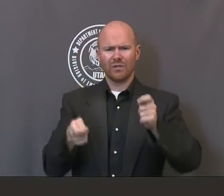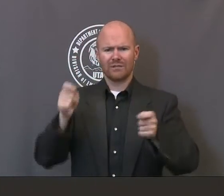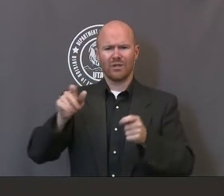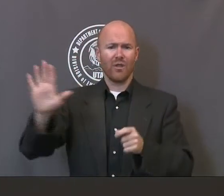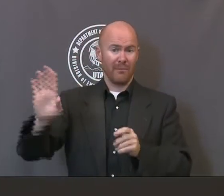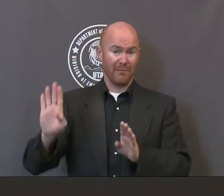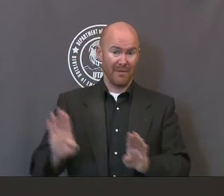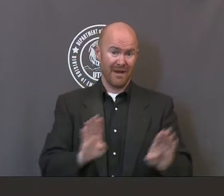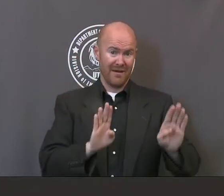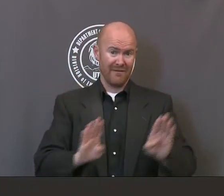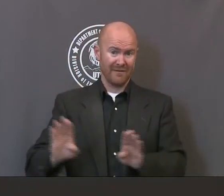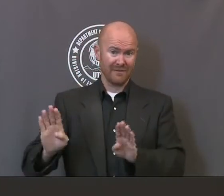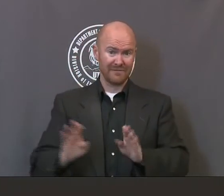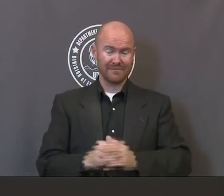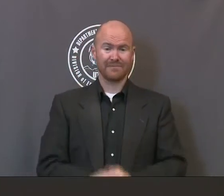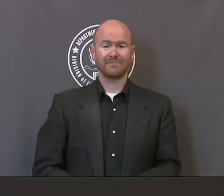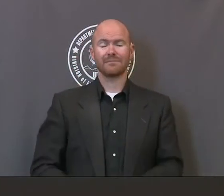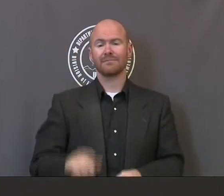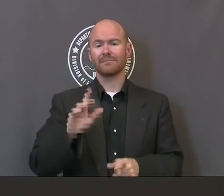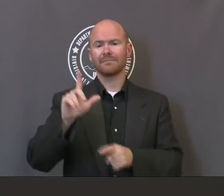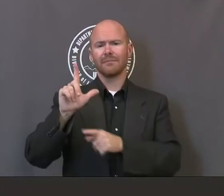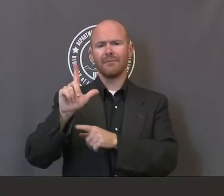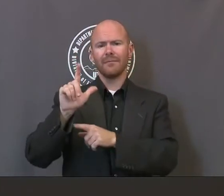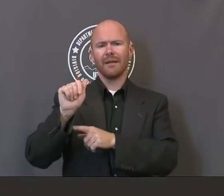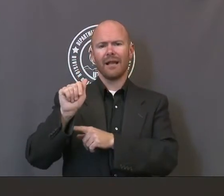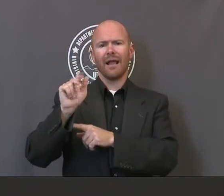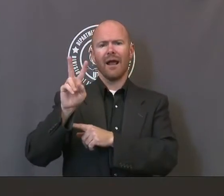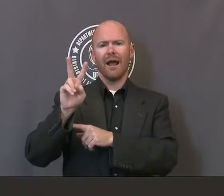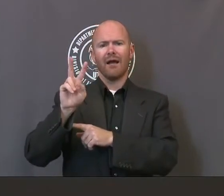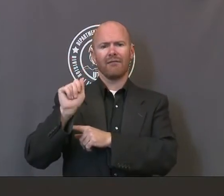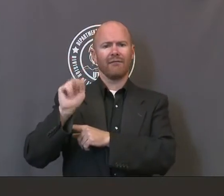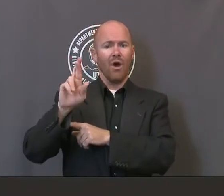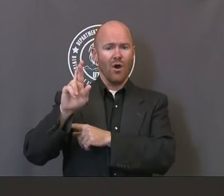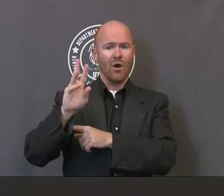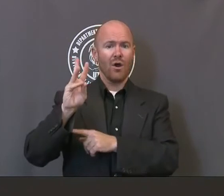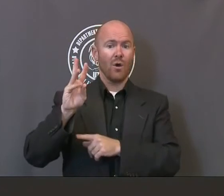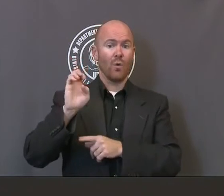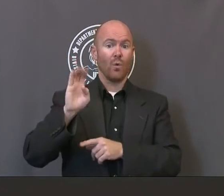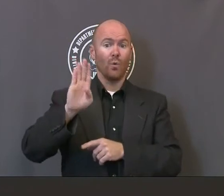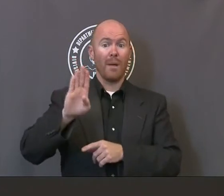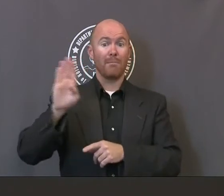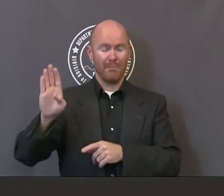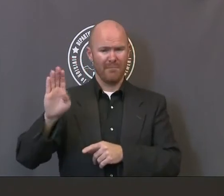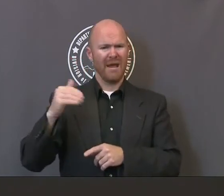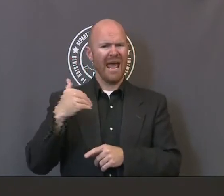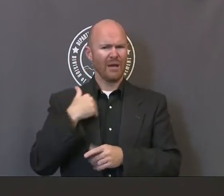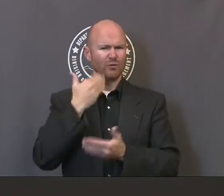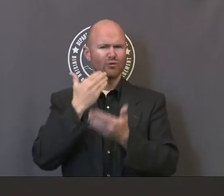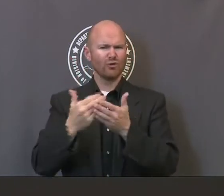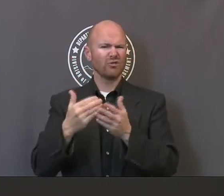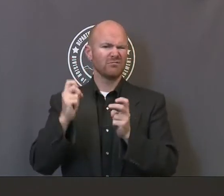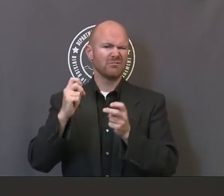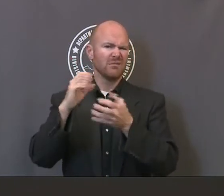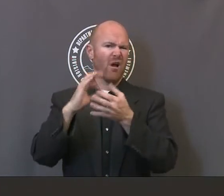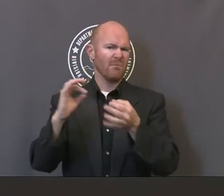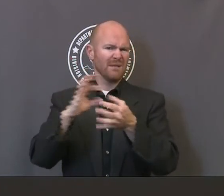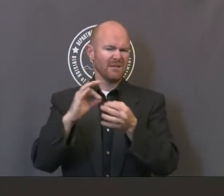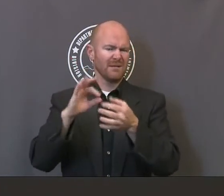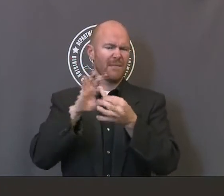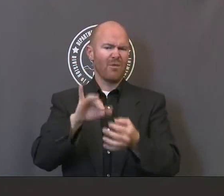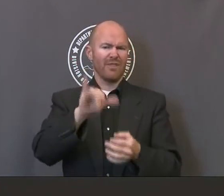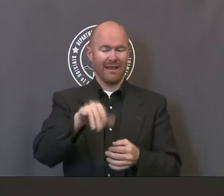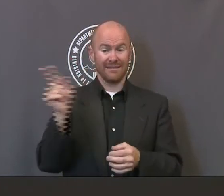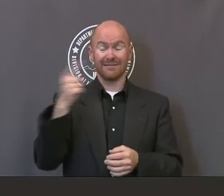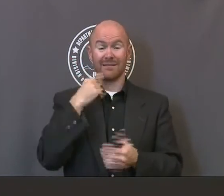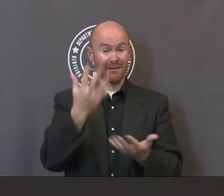Well, LeVar Webb had a nice statement about that in his column on Utah policy. You could look it up. He talked about we